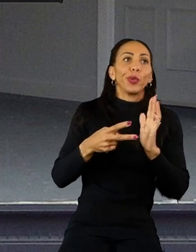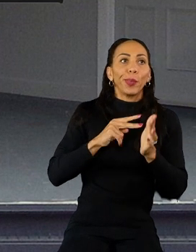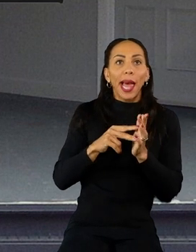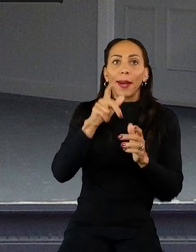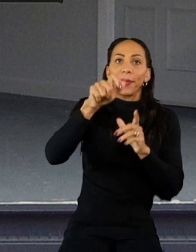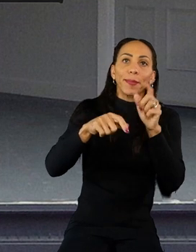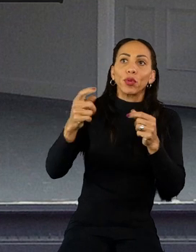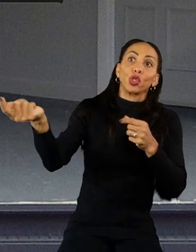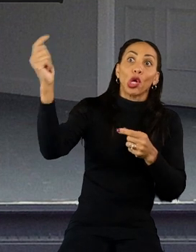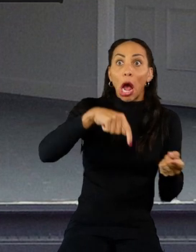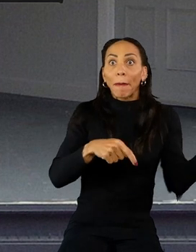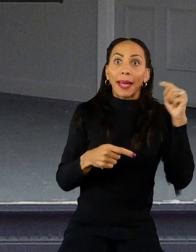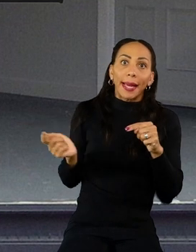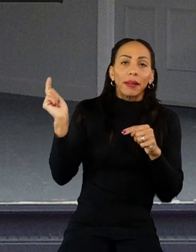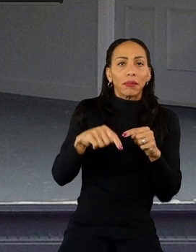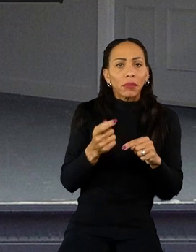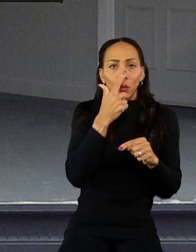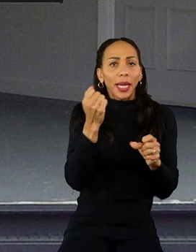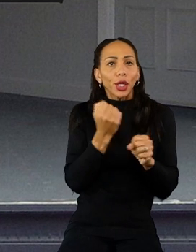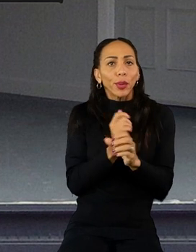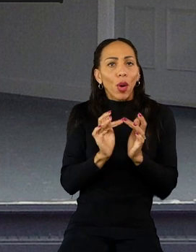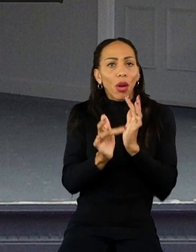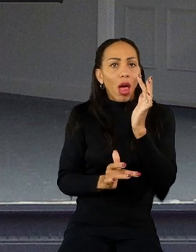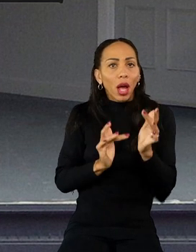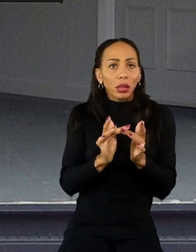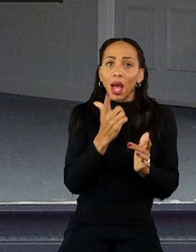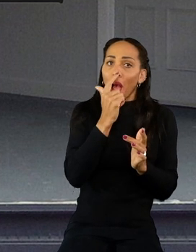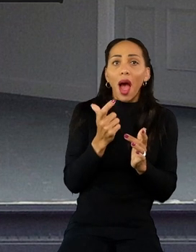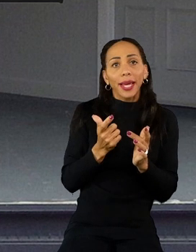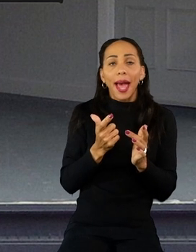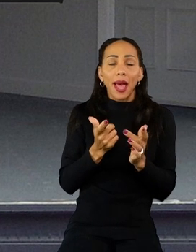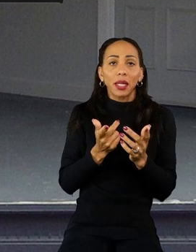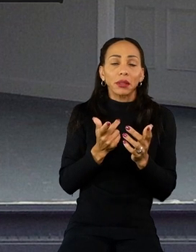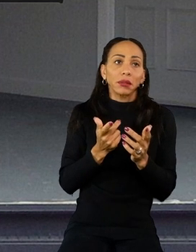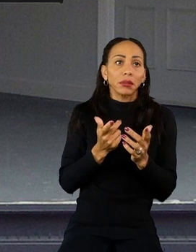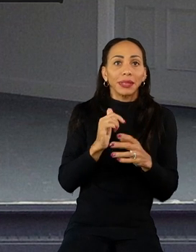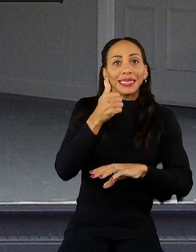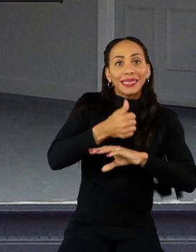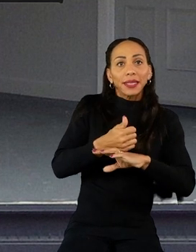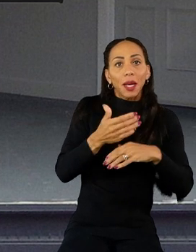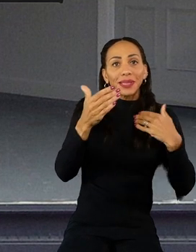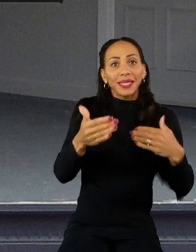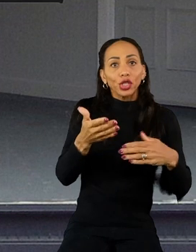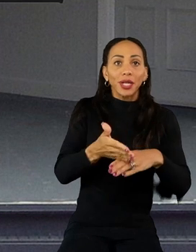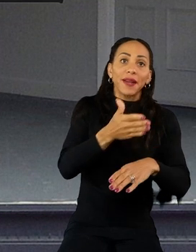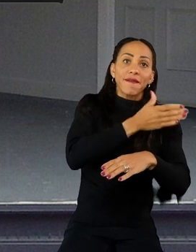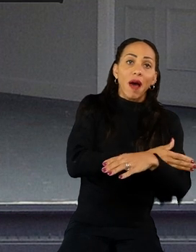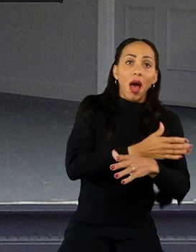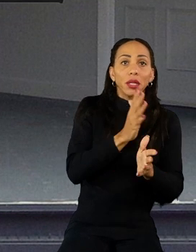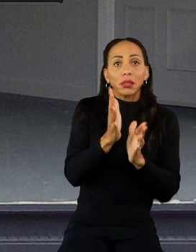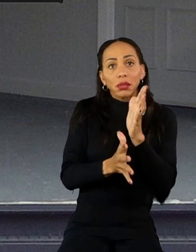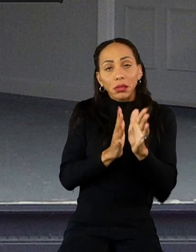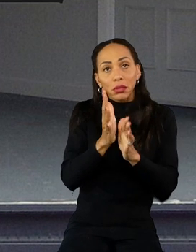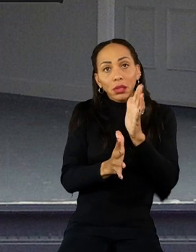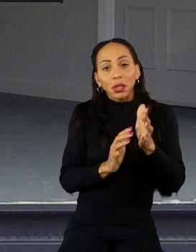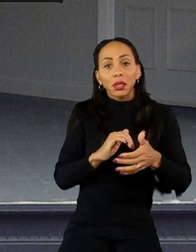actually having to get people into a room physically. Mm-hmm. BOP, but everything could be done completely online, and I can run sessions